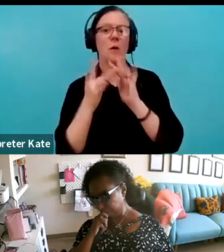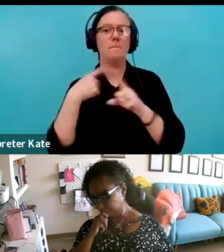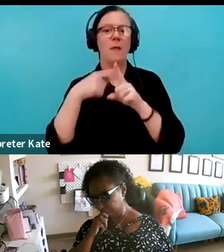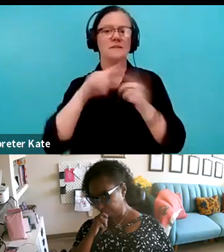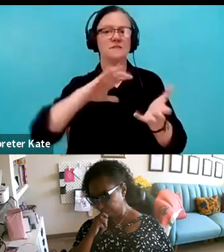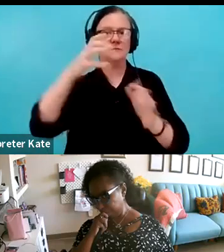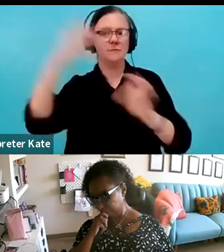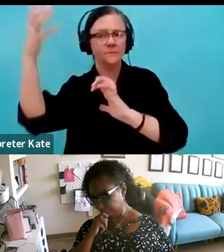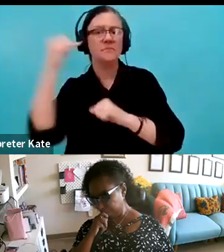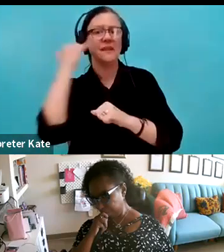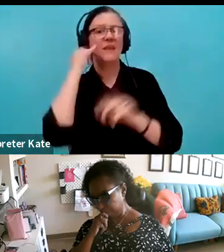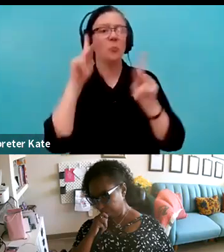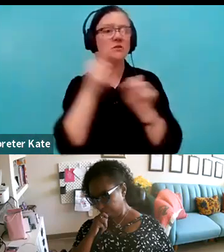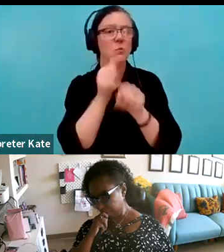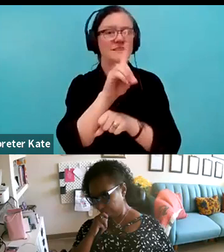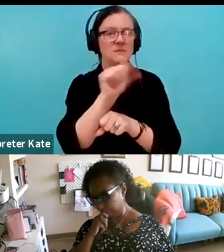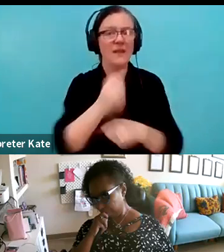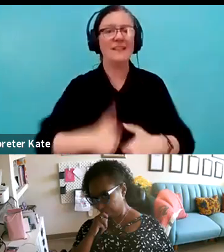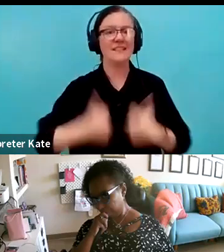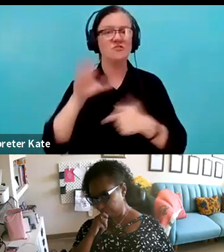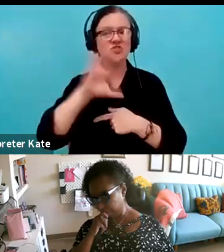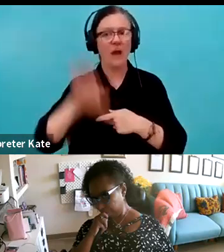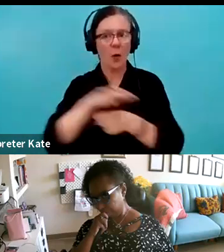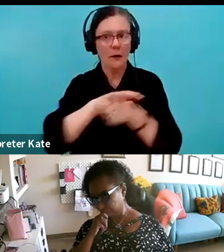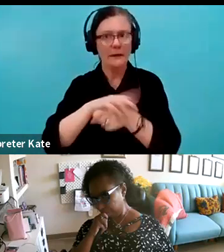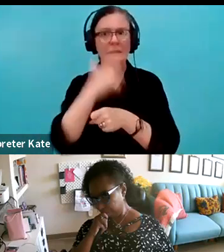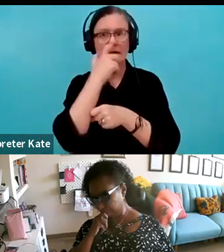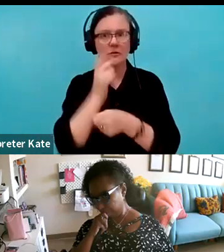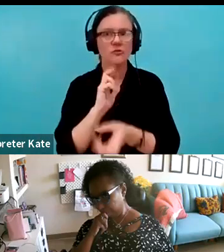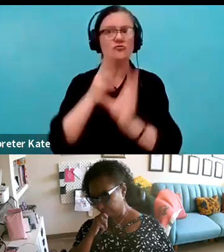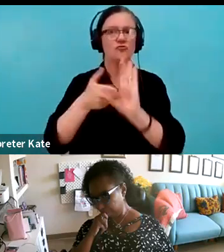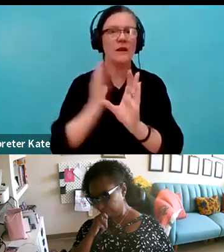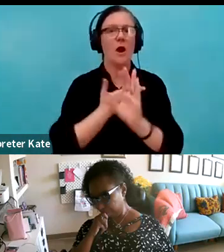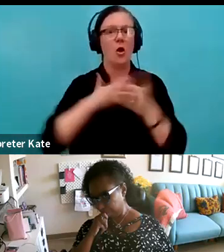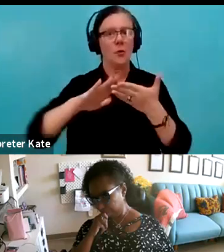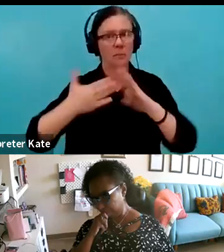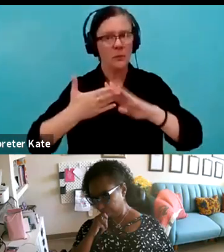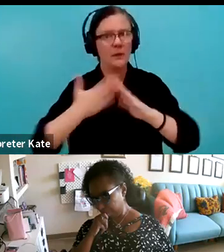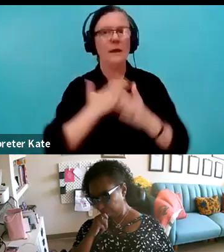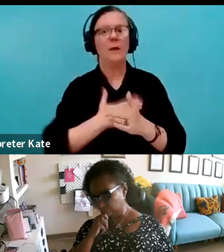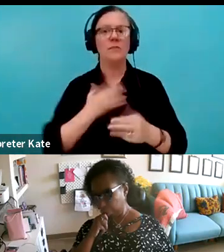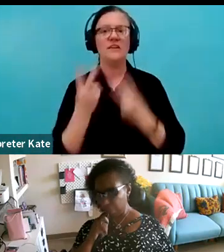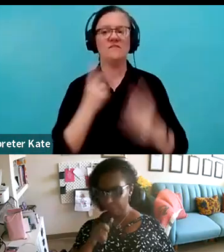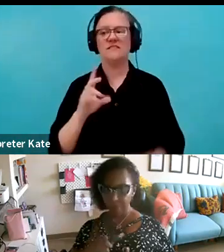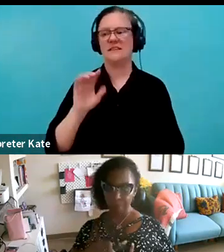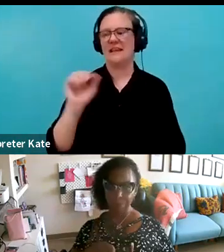are a person with a disability living in the Chicago region and are interested in joining our community, visit